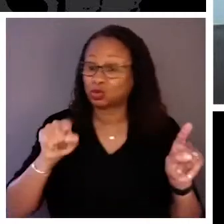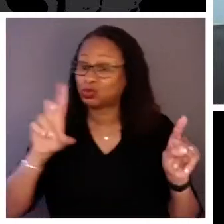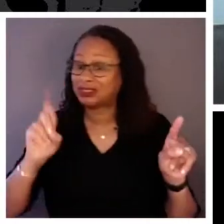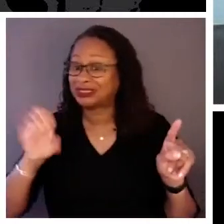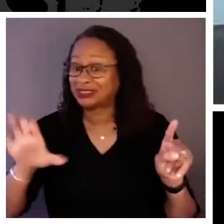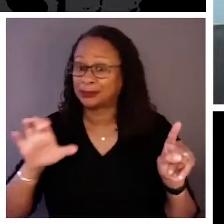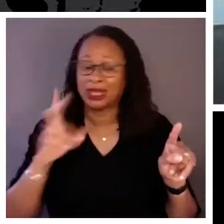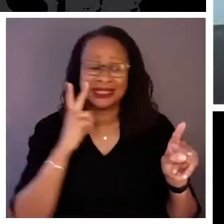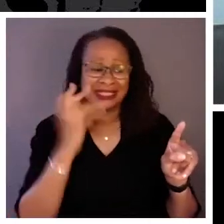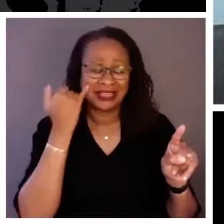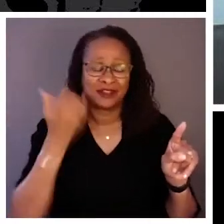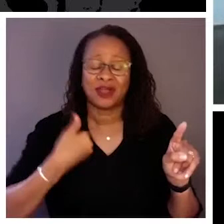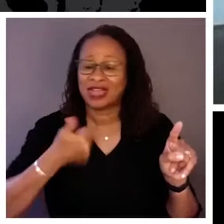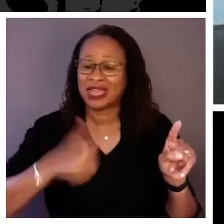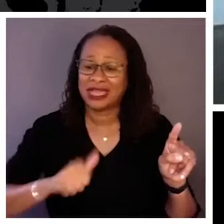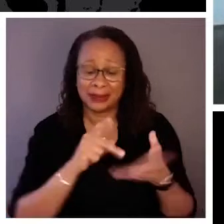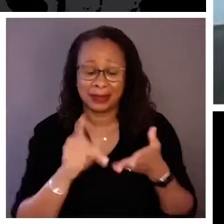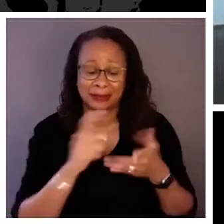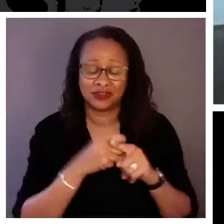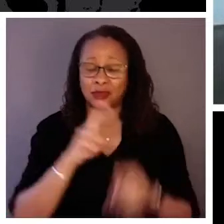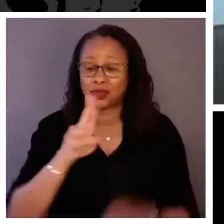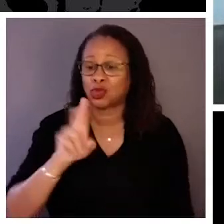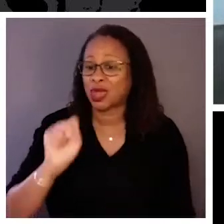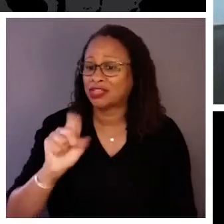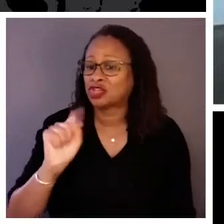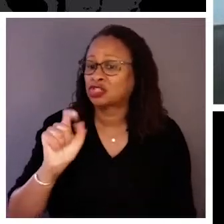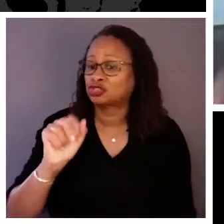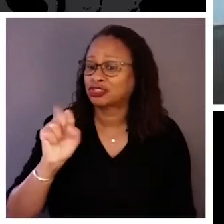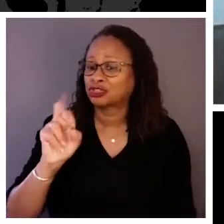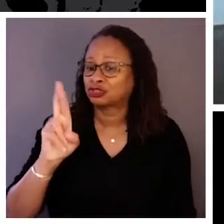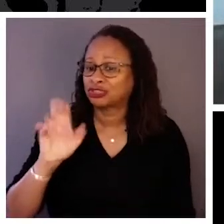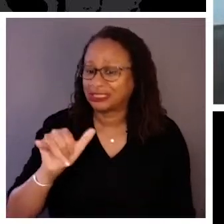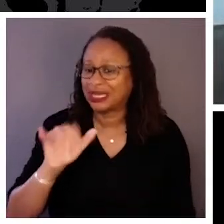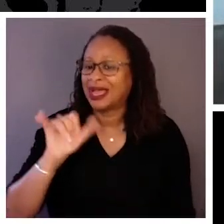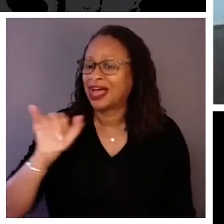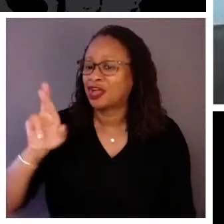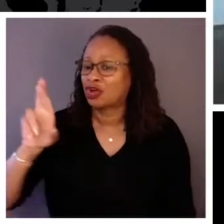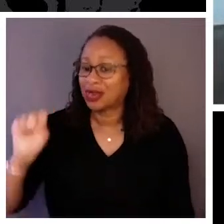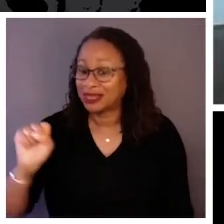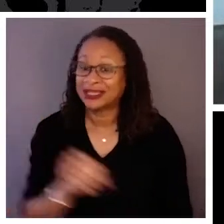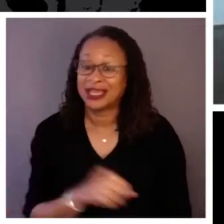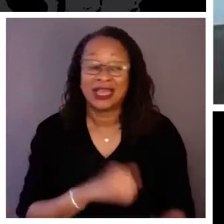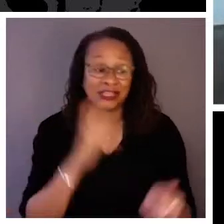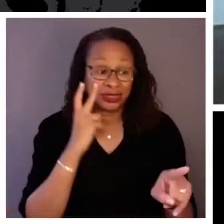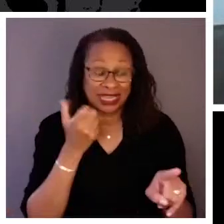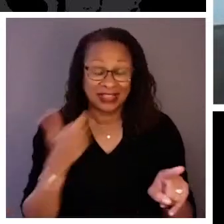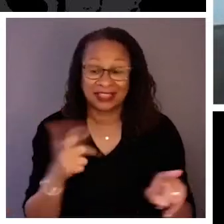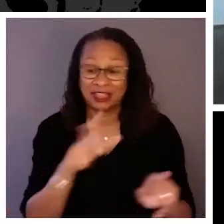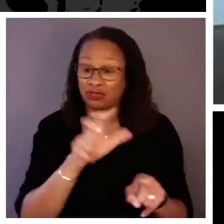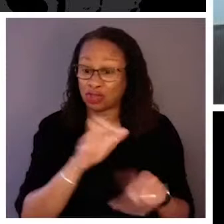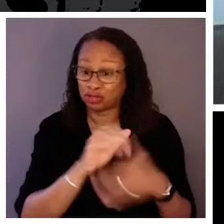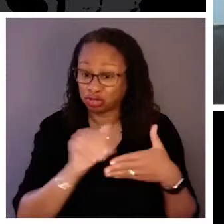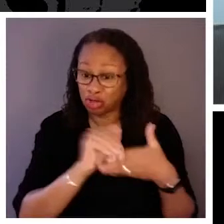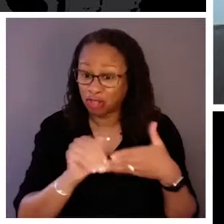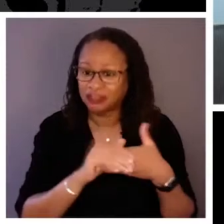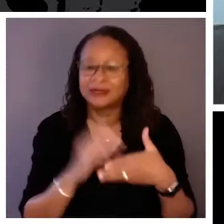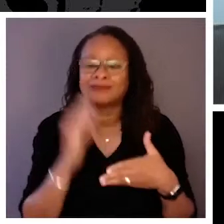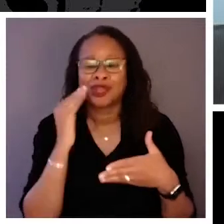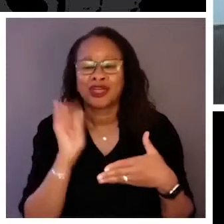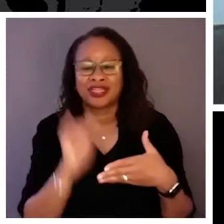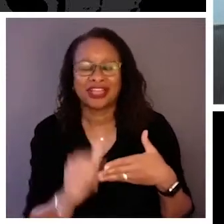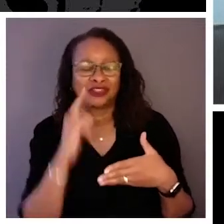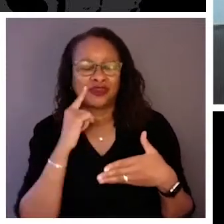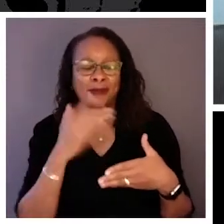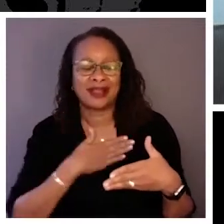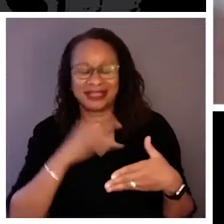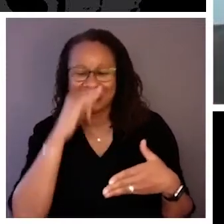payments from the US Treasury IRS. And if you did, and they were $300, you'll know that those were your advanced child tax credit